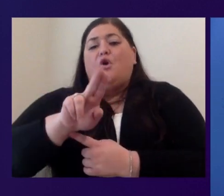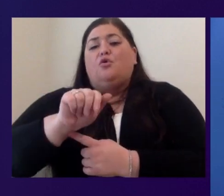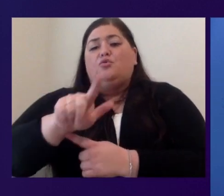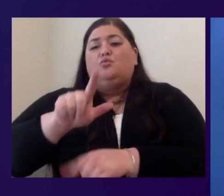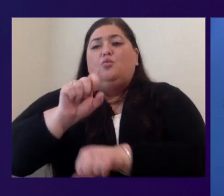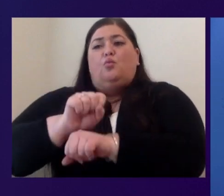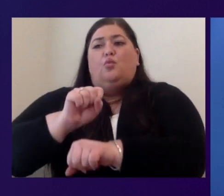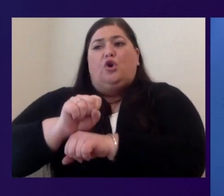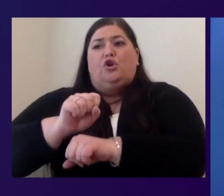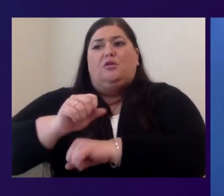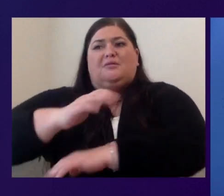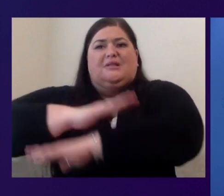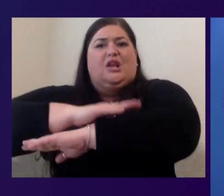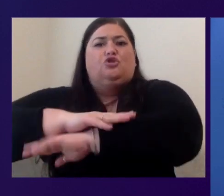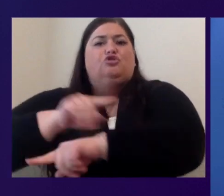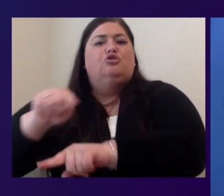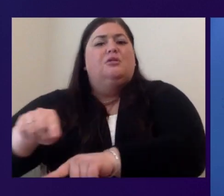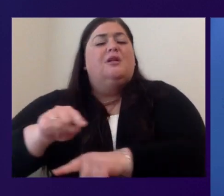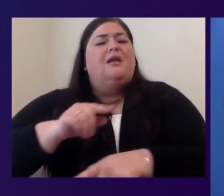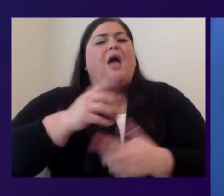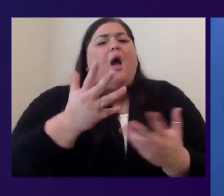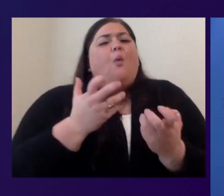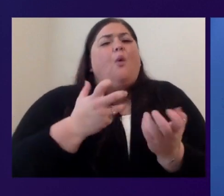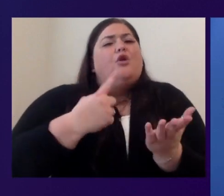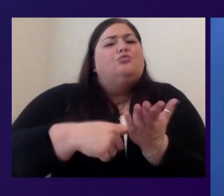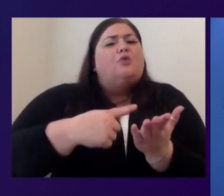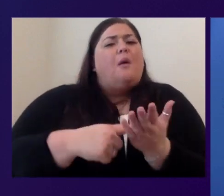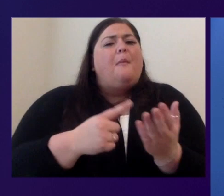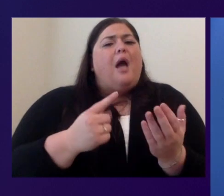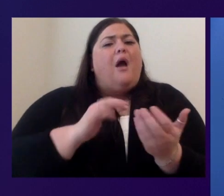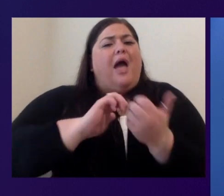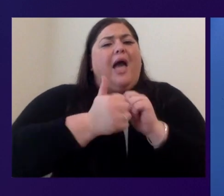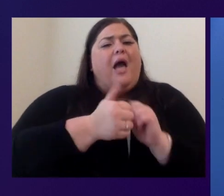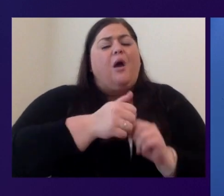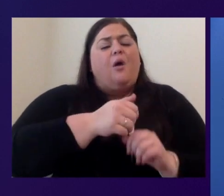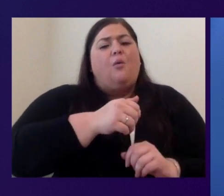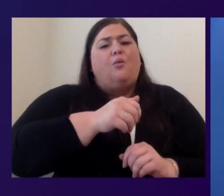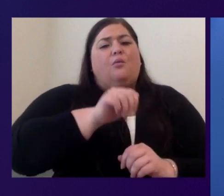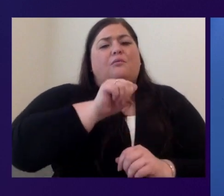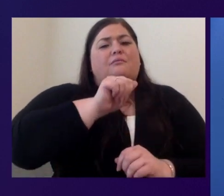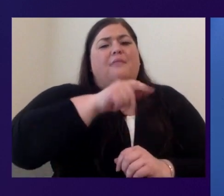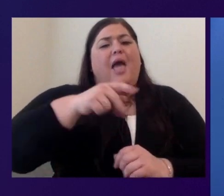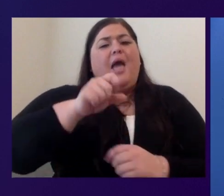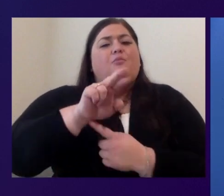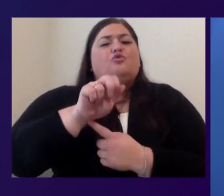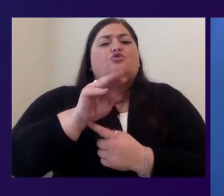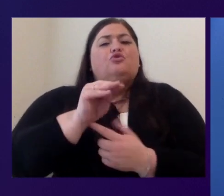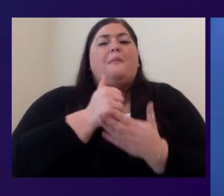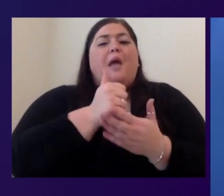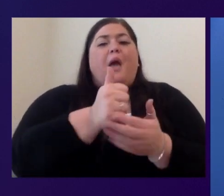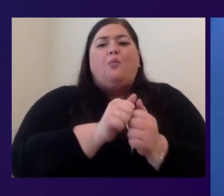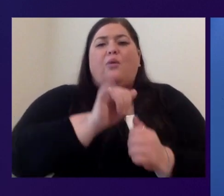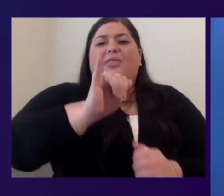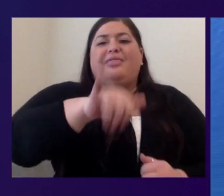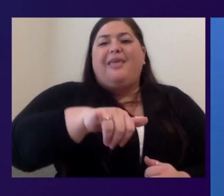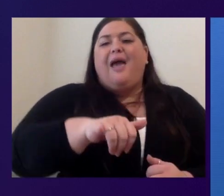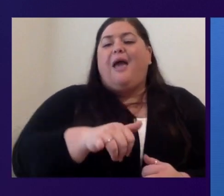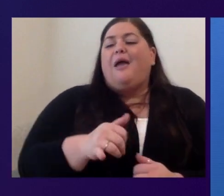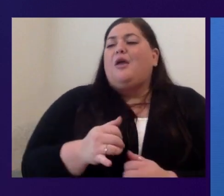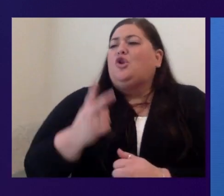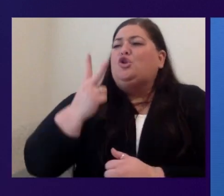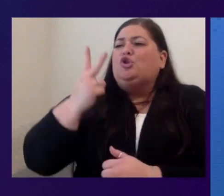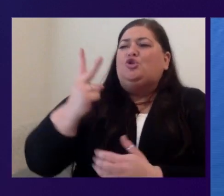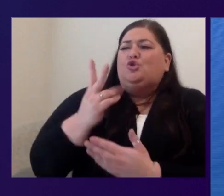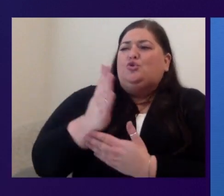the application and the data. Can we talk about how AppStream helps with that? Yeah, I mean, like you said, there's basically two hops that you have to be aware of when it comes